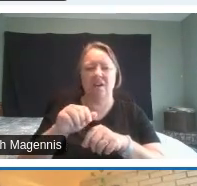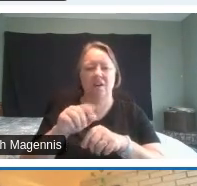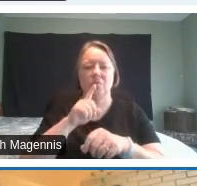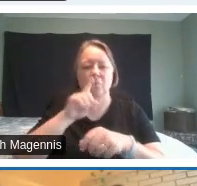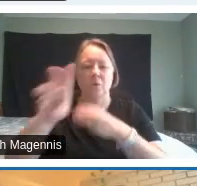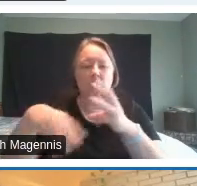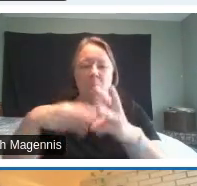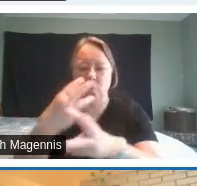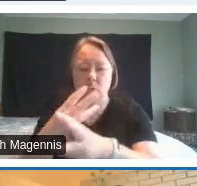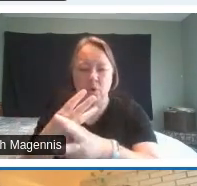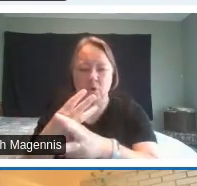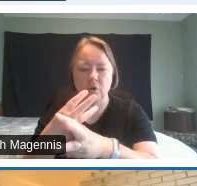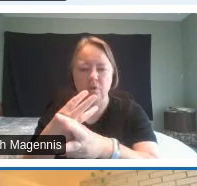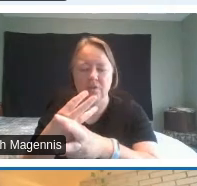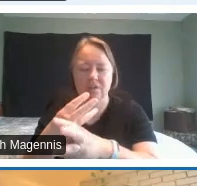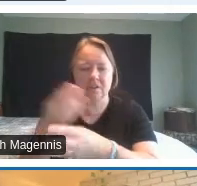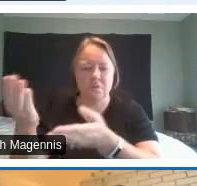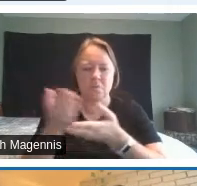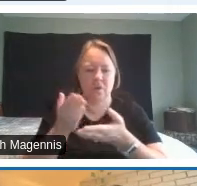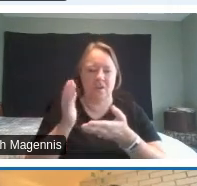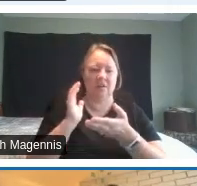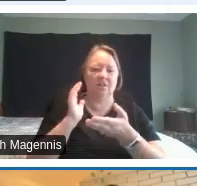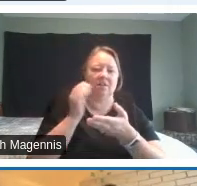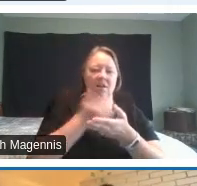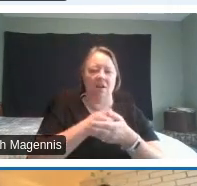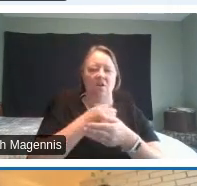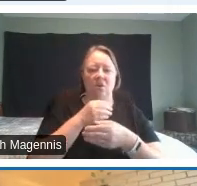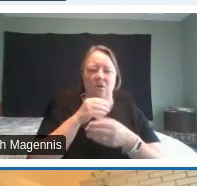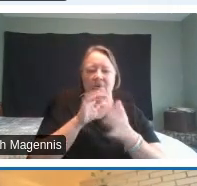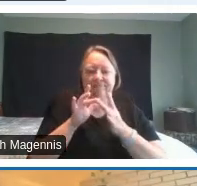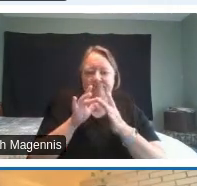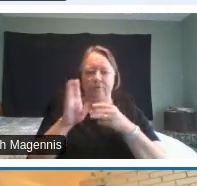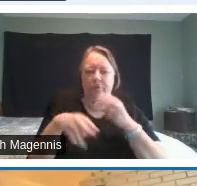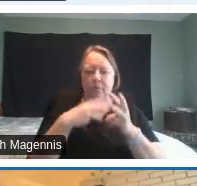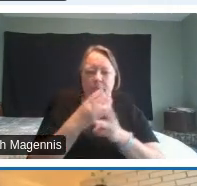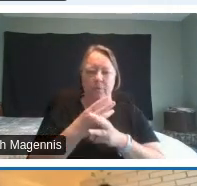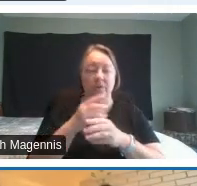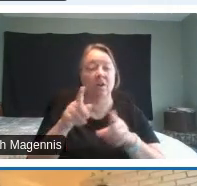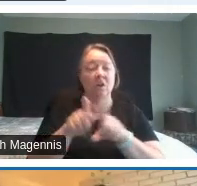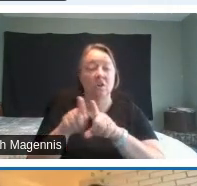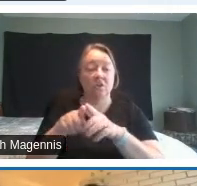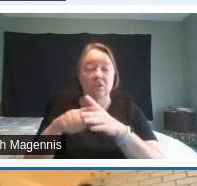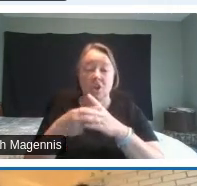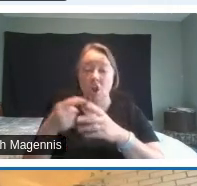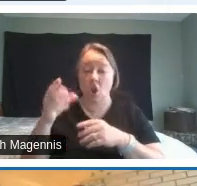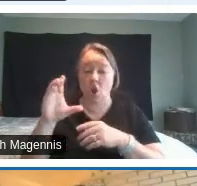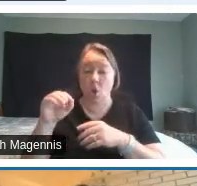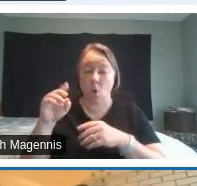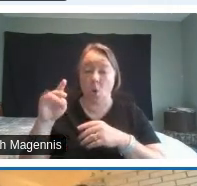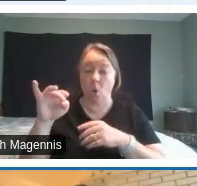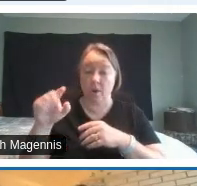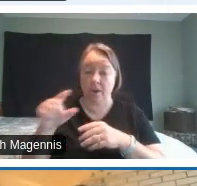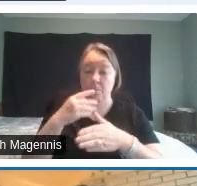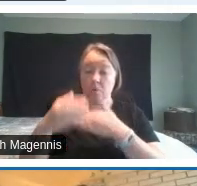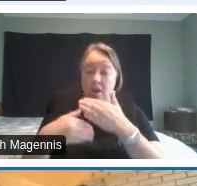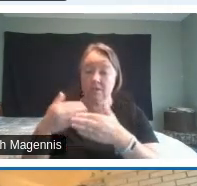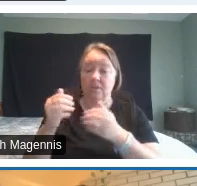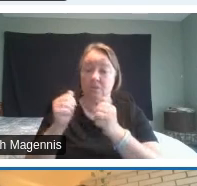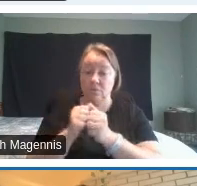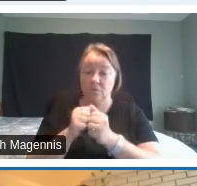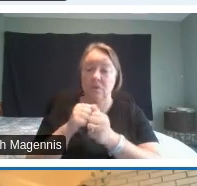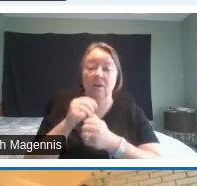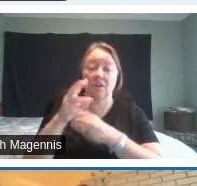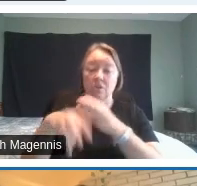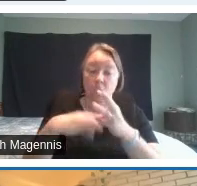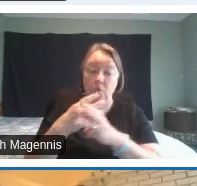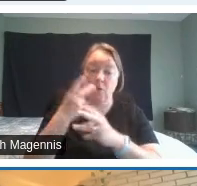our digital, to our screens as well, and also starting this coding process with the world around